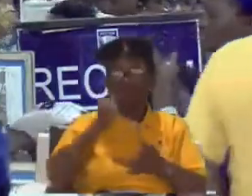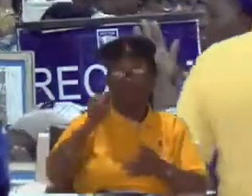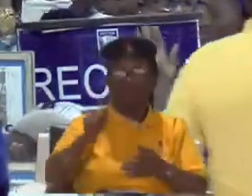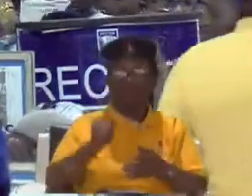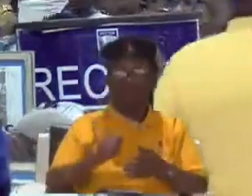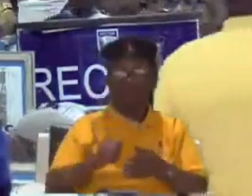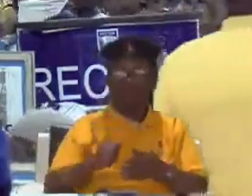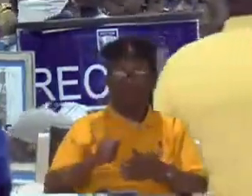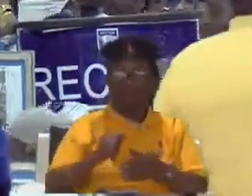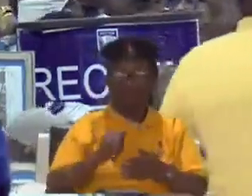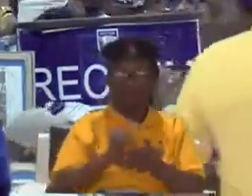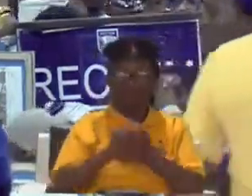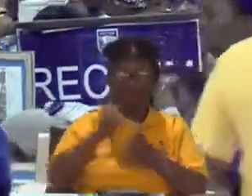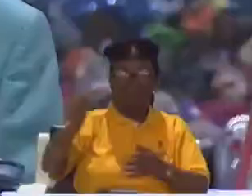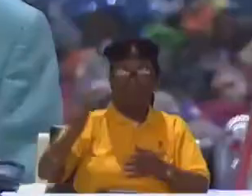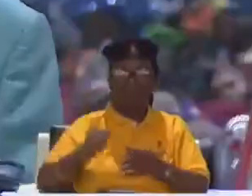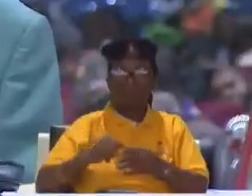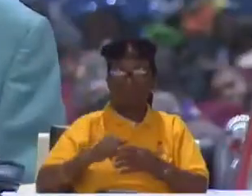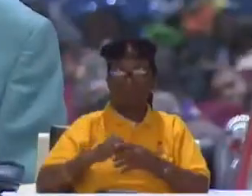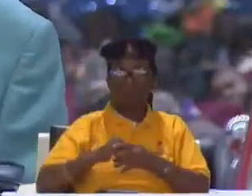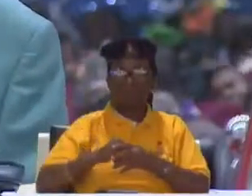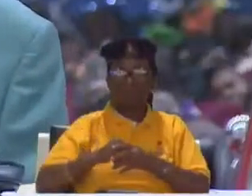Oh,